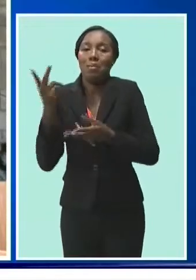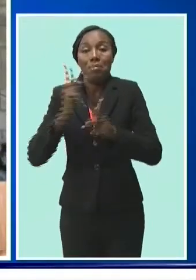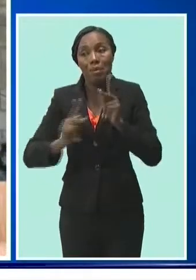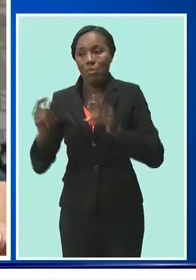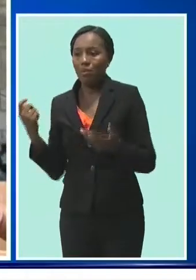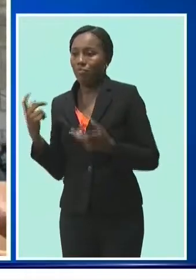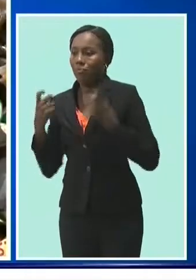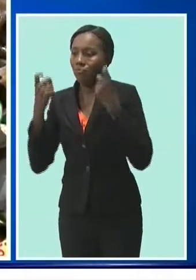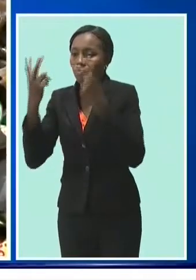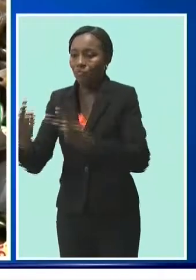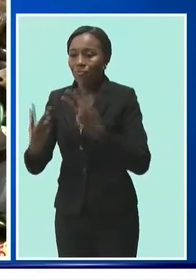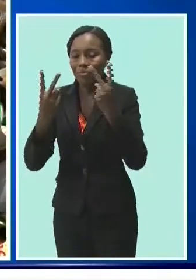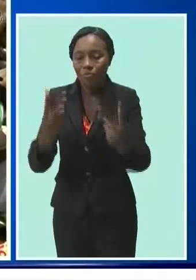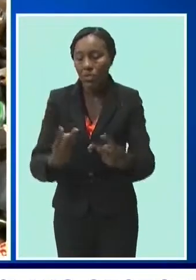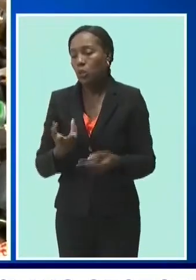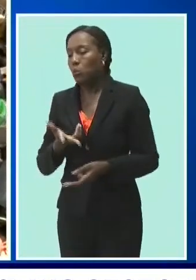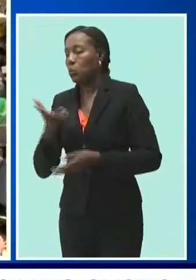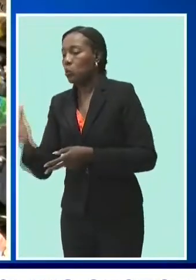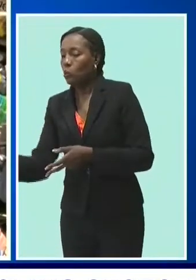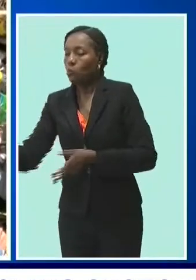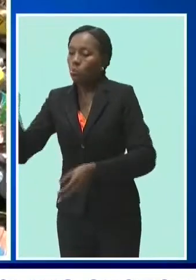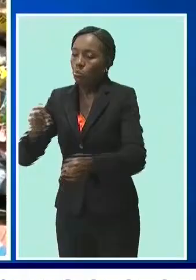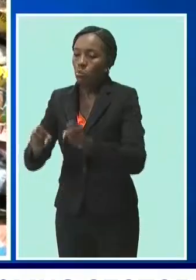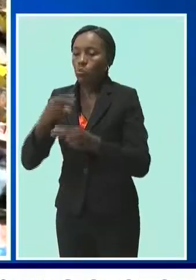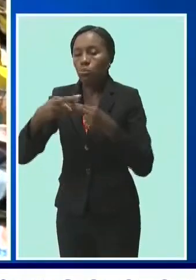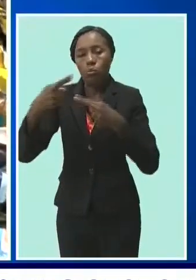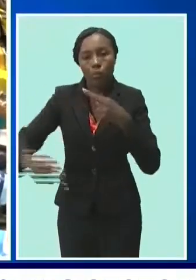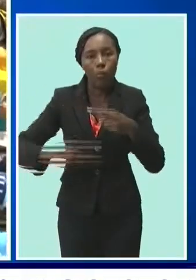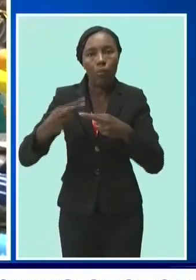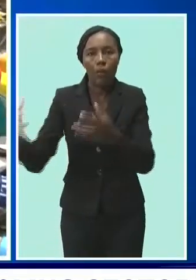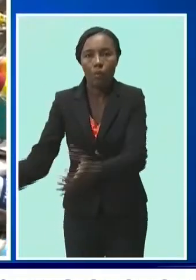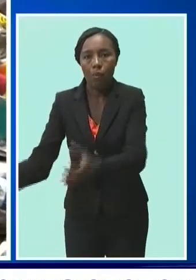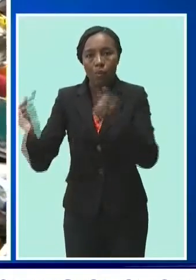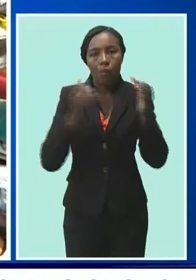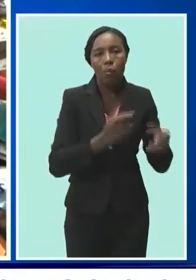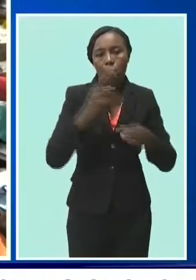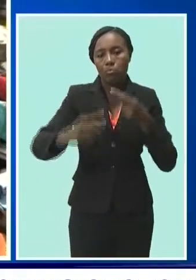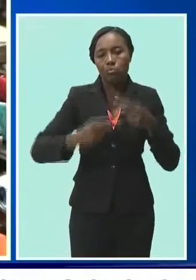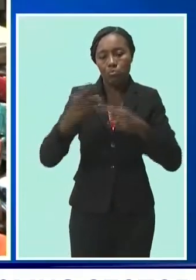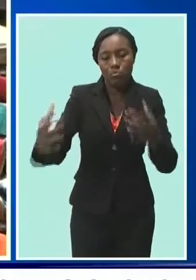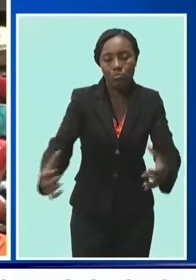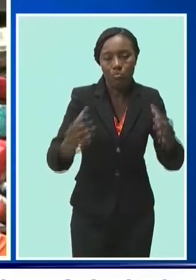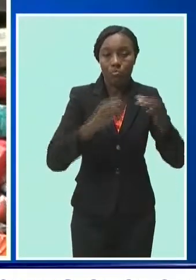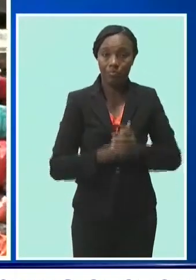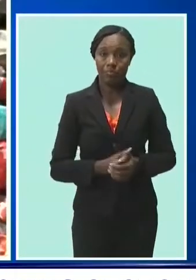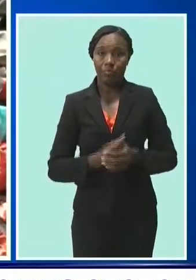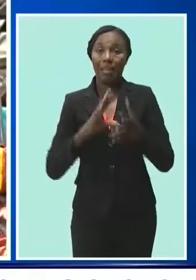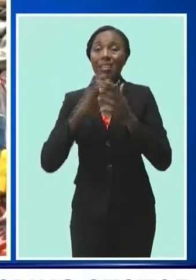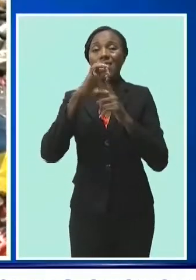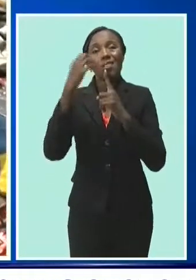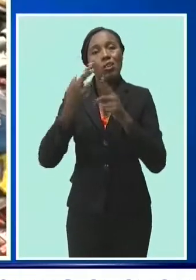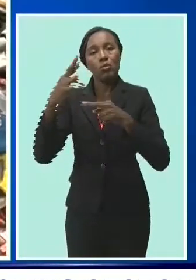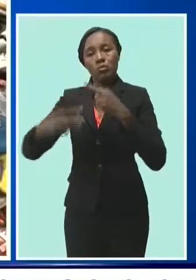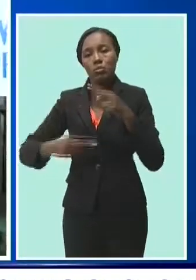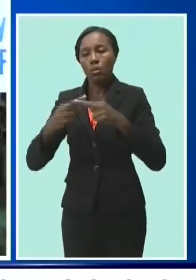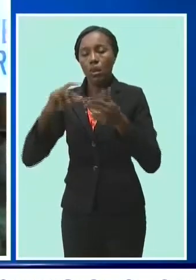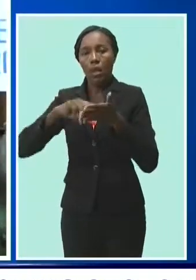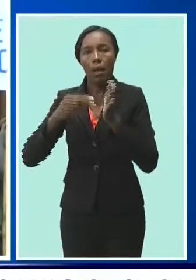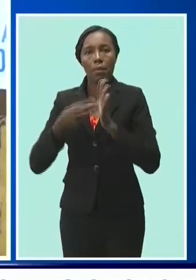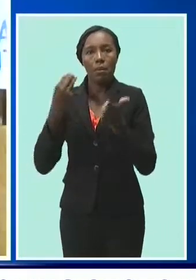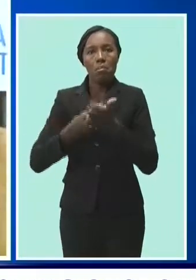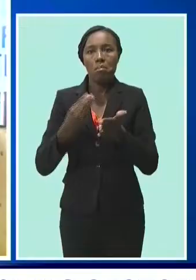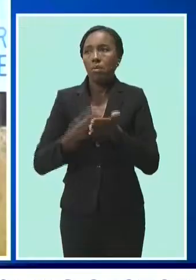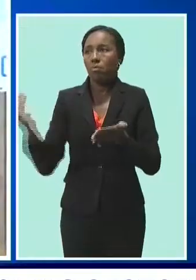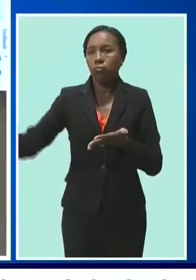customers and do drive-throughs and remove their recyclable materials. He says a culture of recycling will mean more foreign exchange and